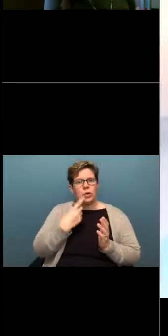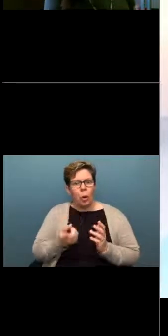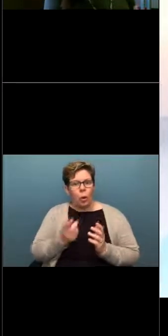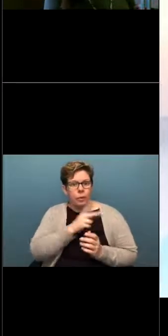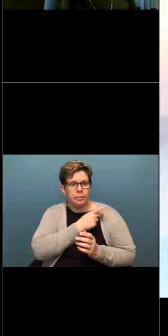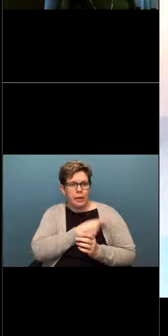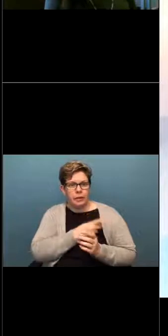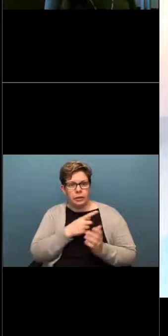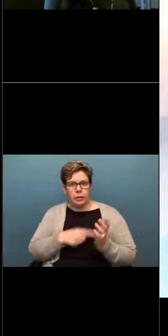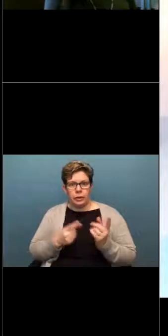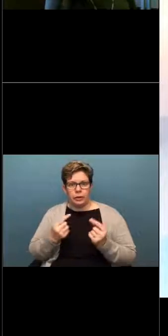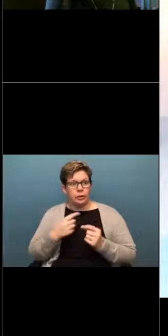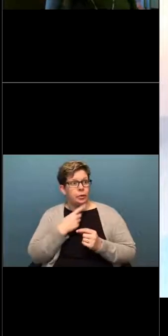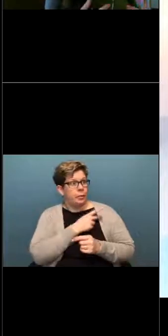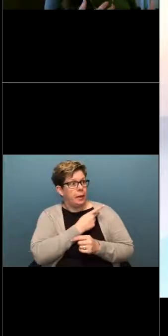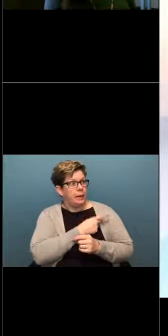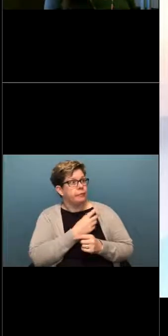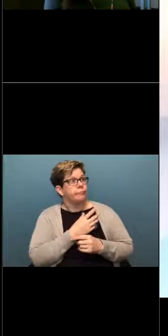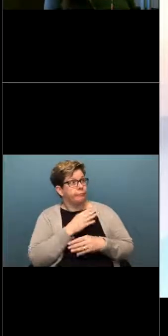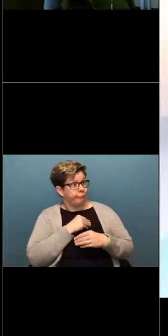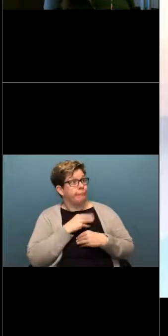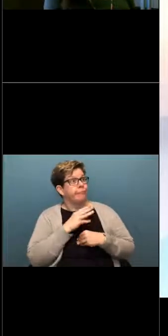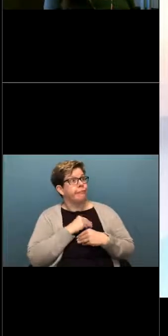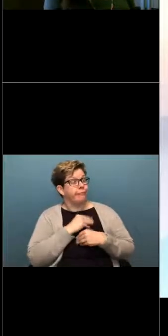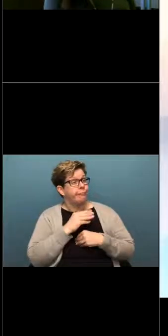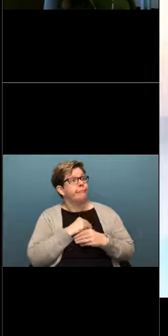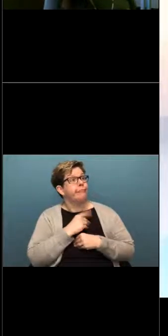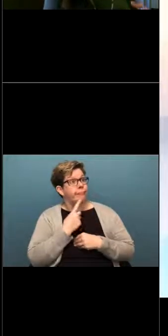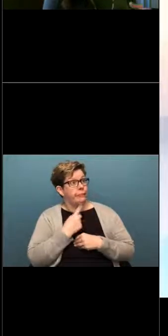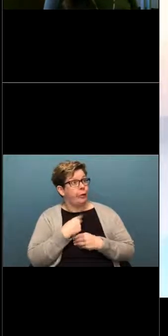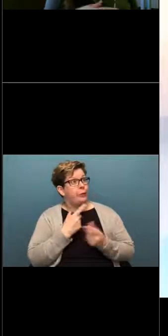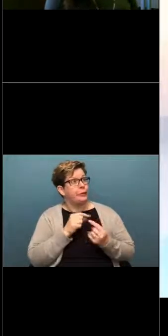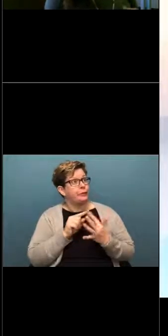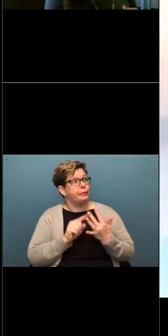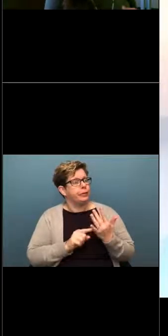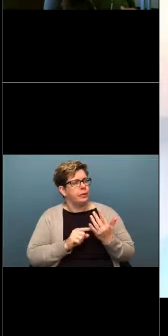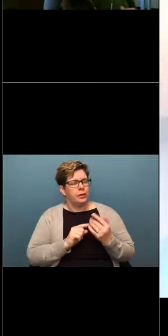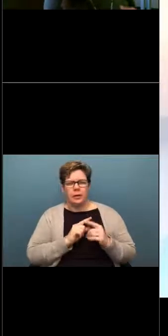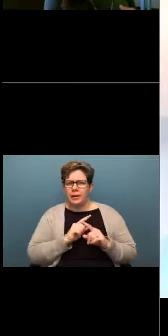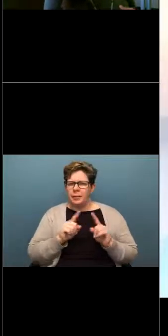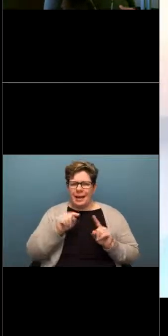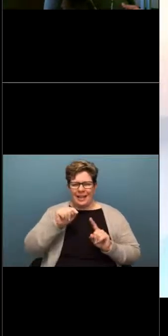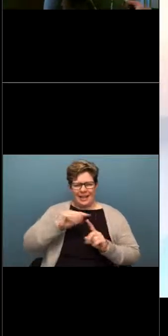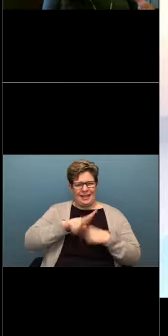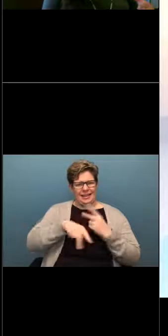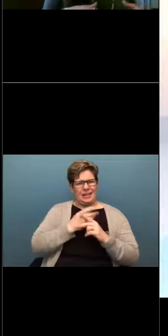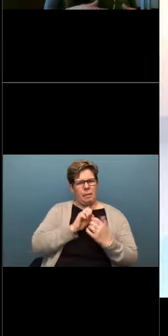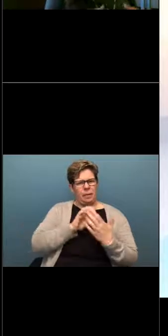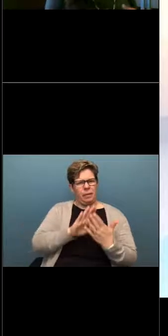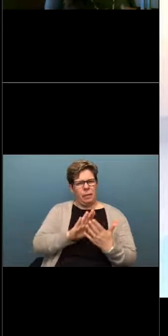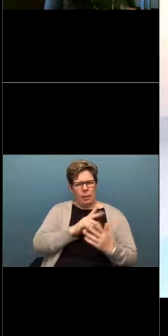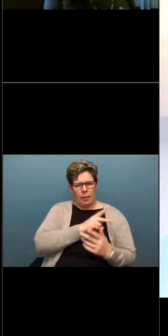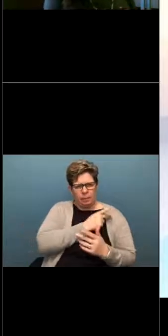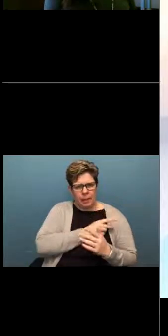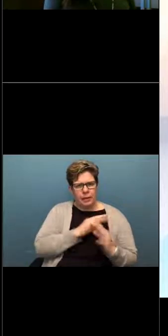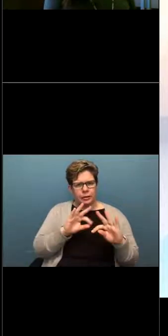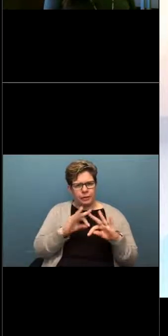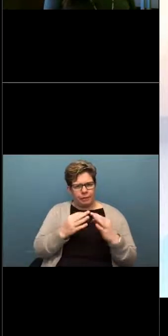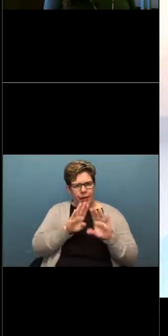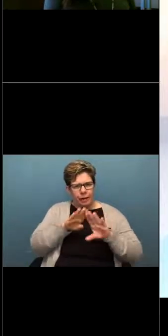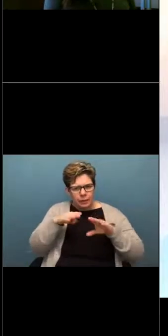patient listens and doesn't question and just does what they're told. Well, patient and family-centered care really aims to kind of equalize